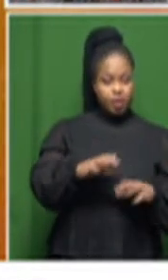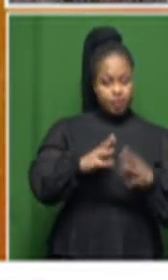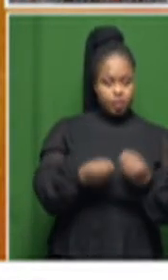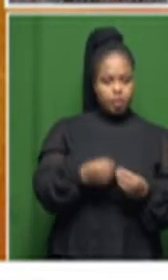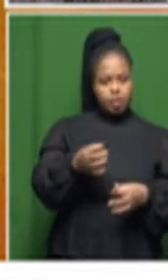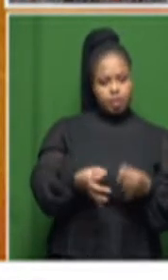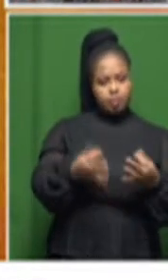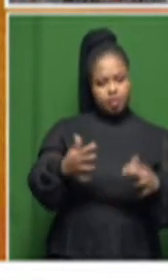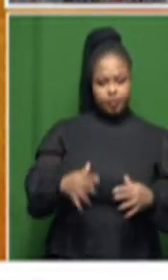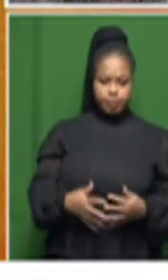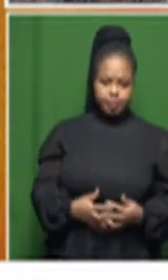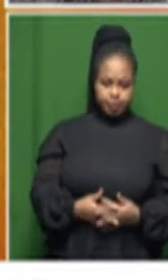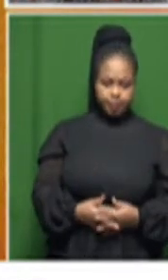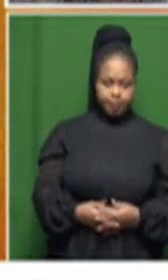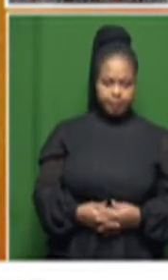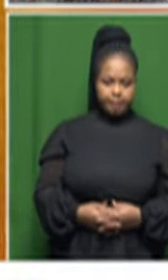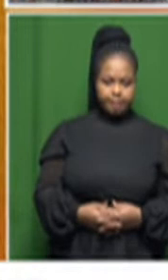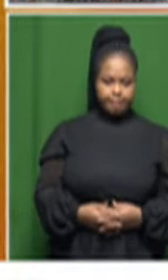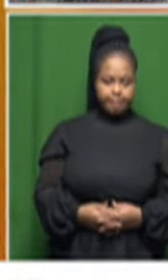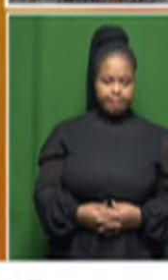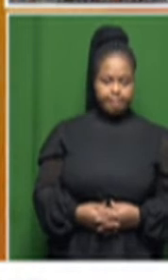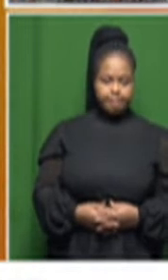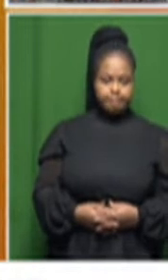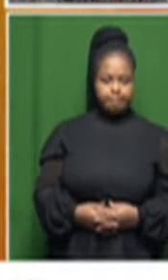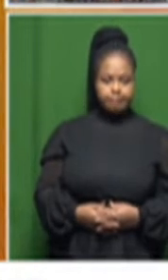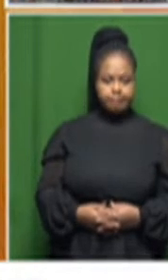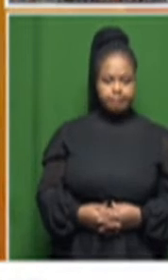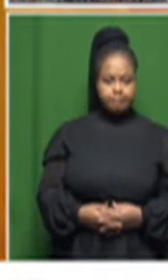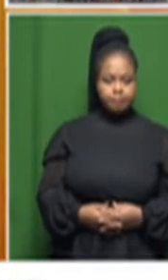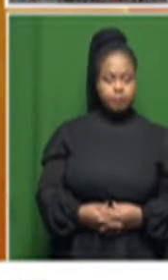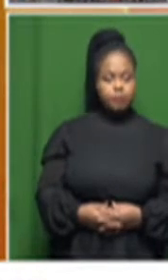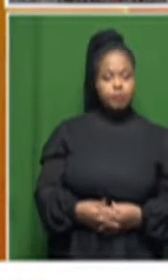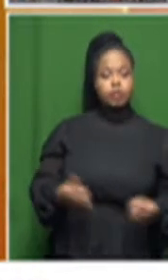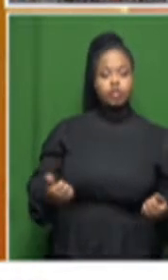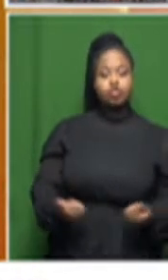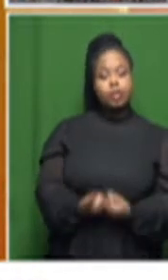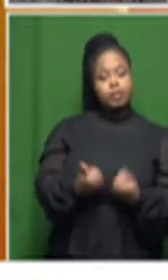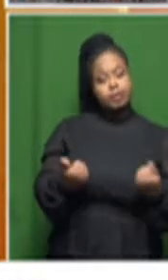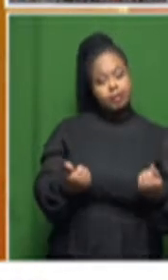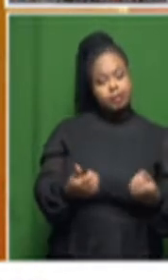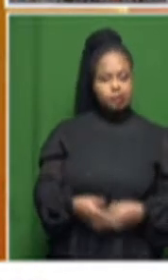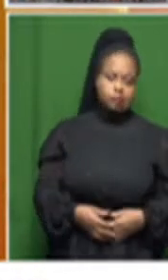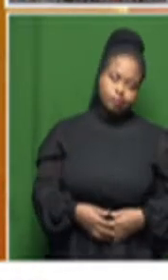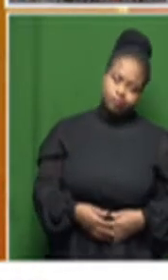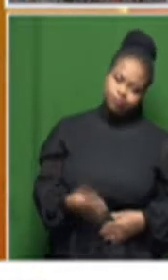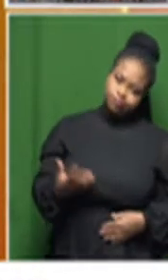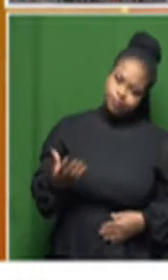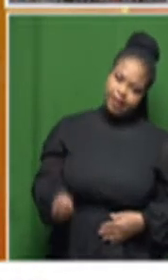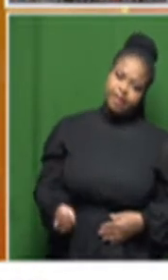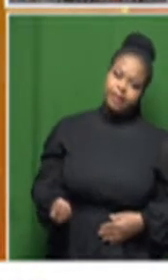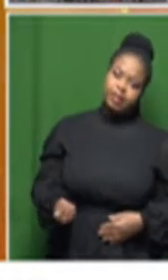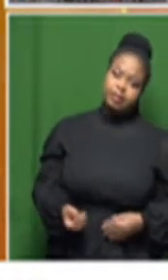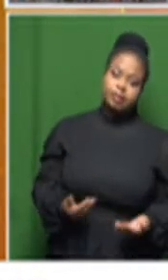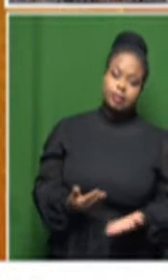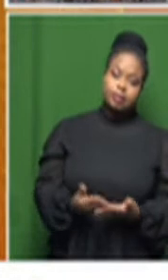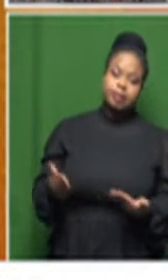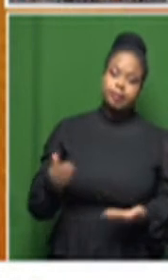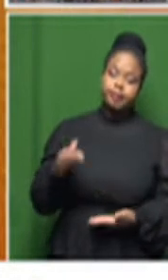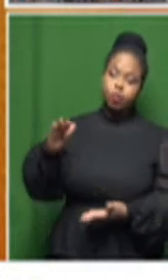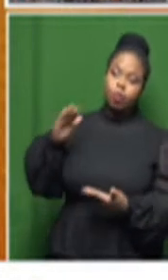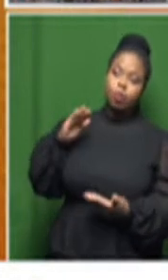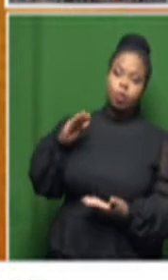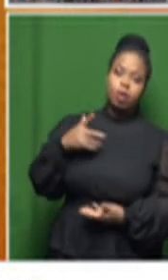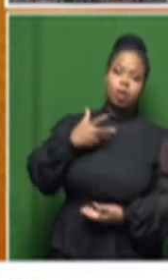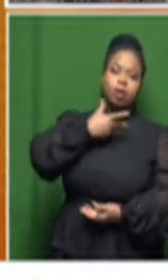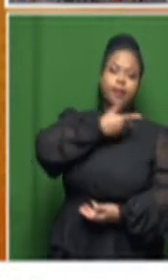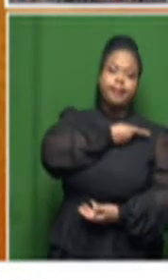indicated. So in terms of the challenges, there are sometimes challenges with the supply of vaccine versus the